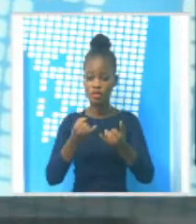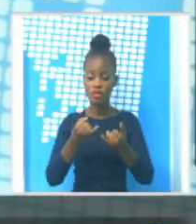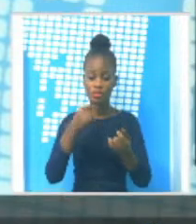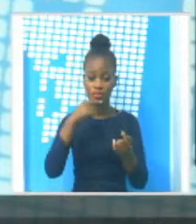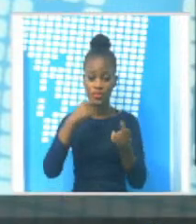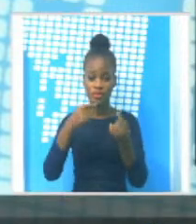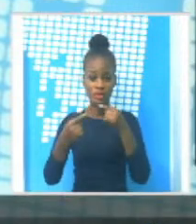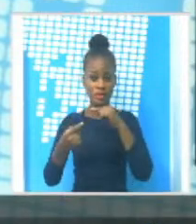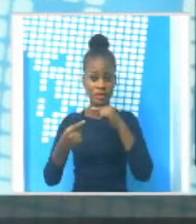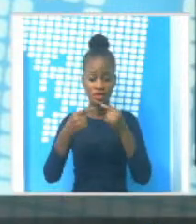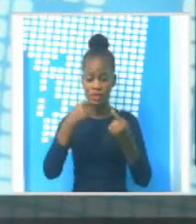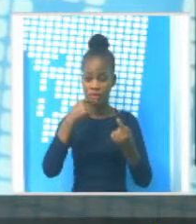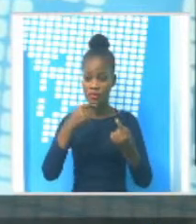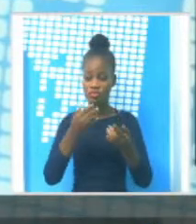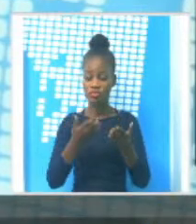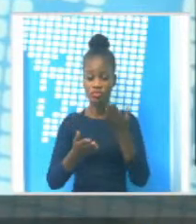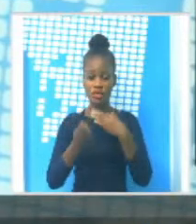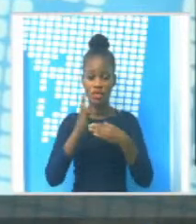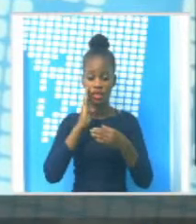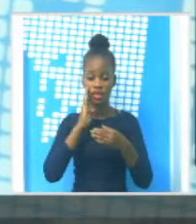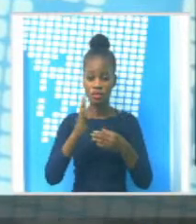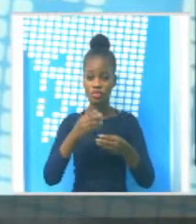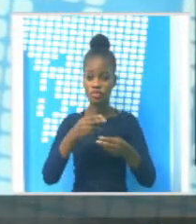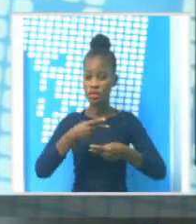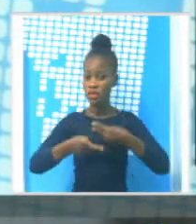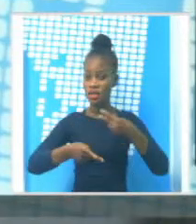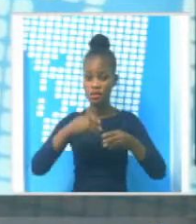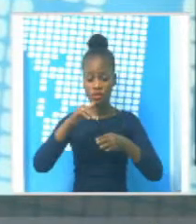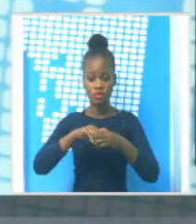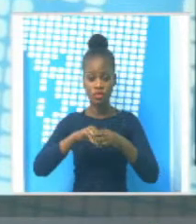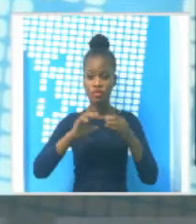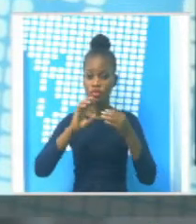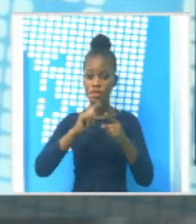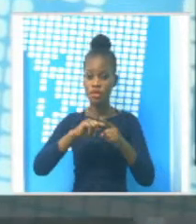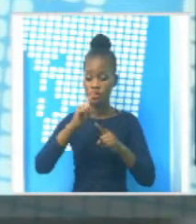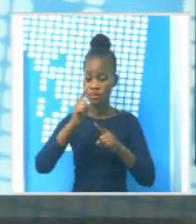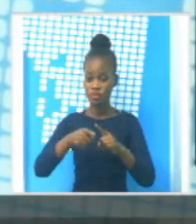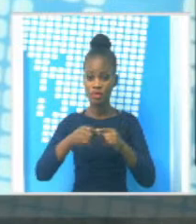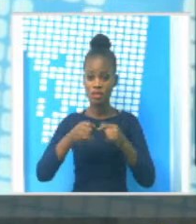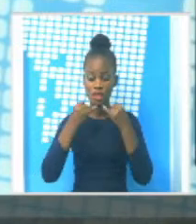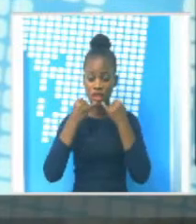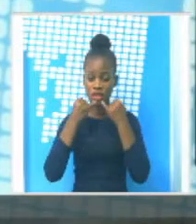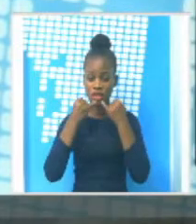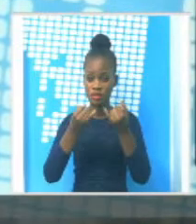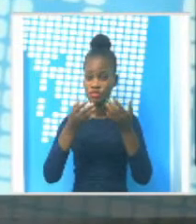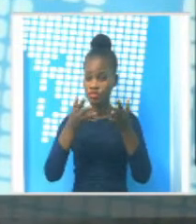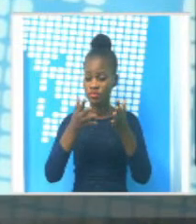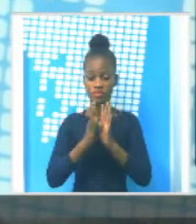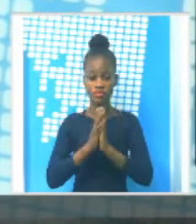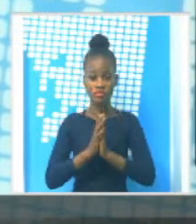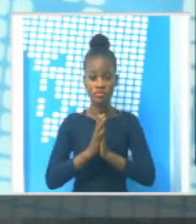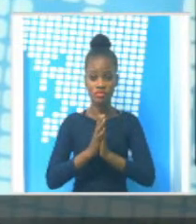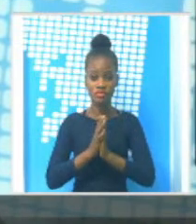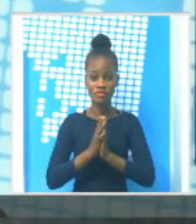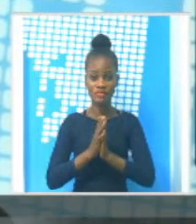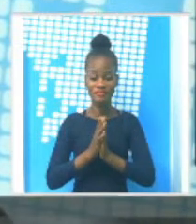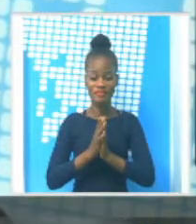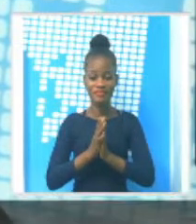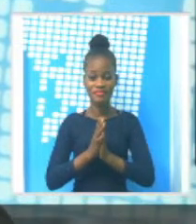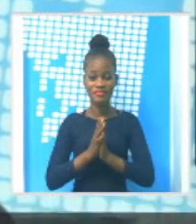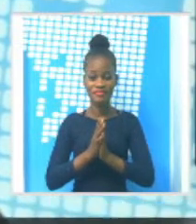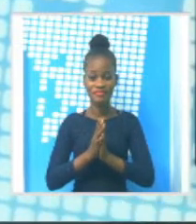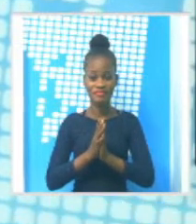have is mainly centered around the traders, of course, in the Kampala capital. Good evening, Mr.